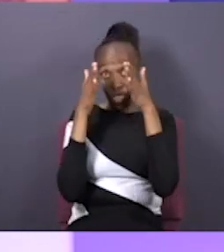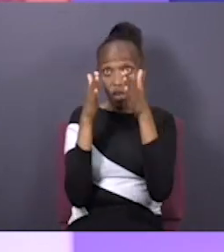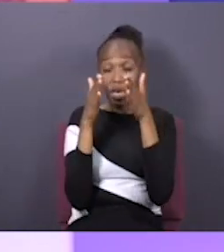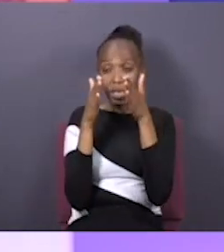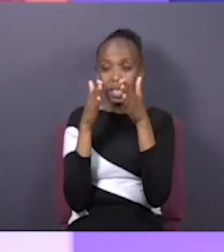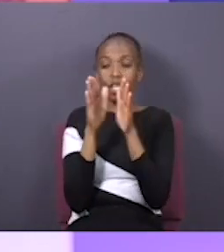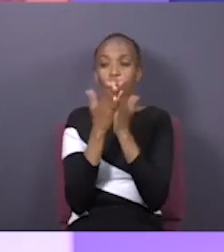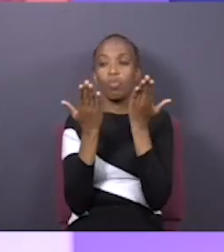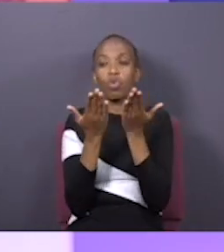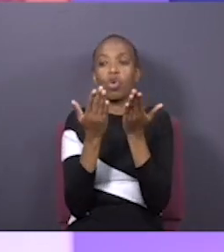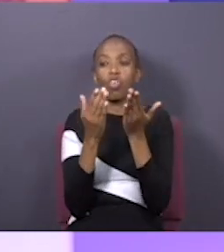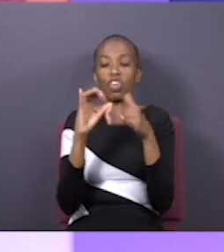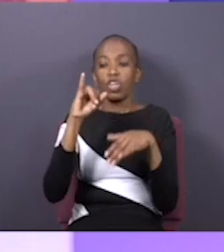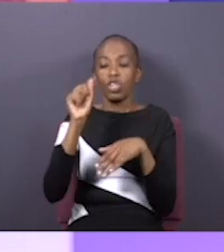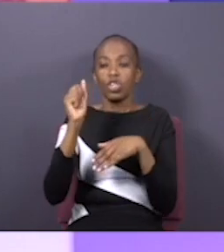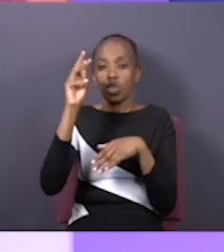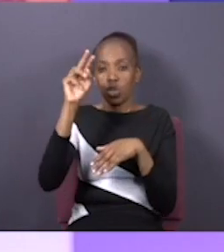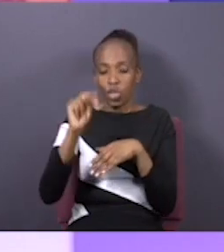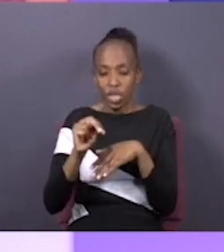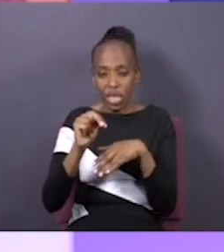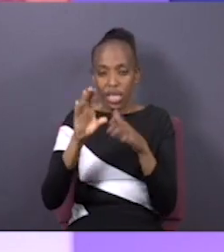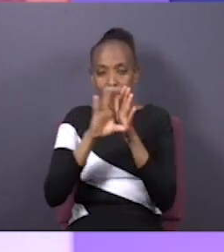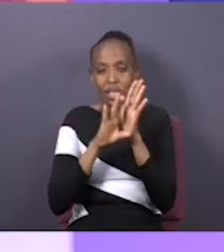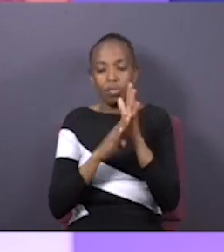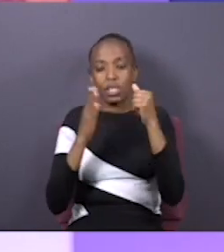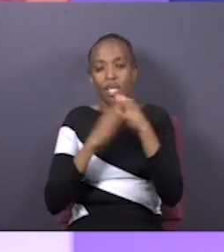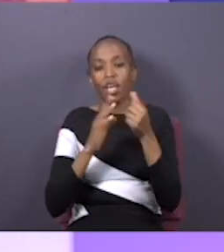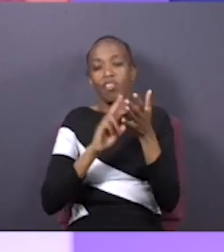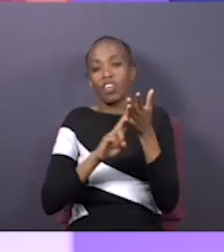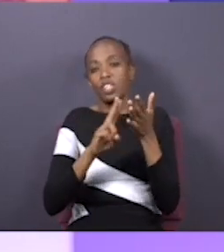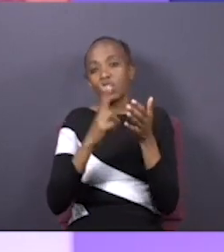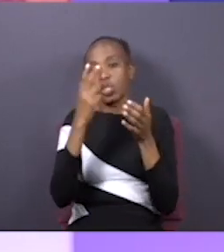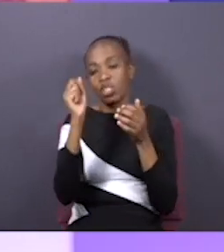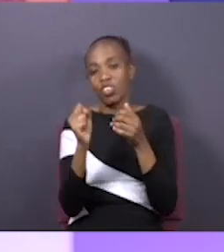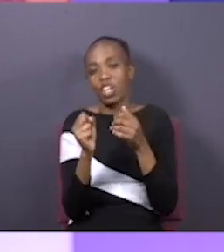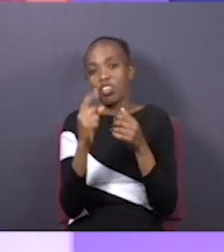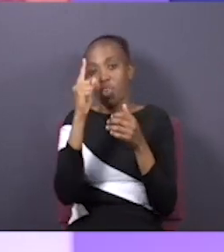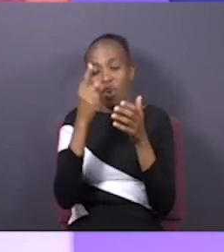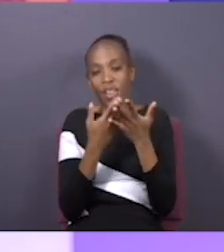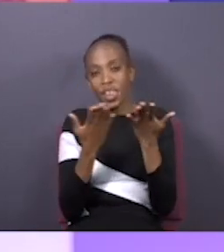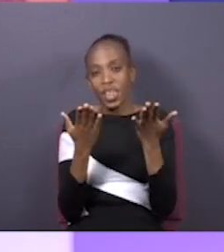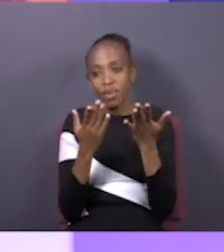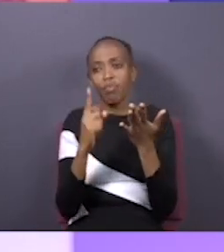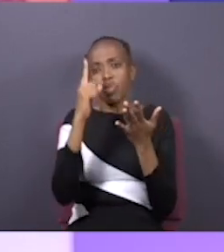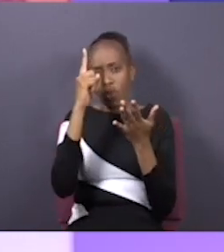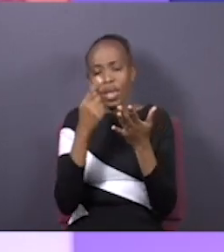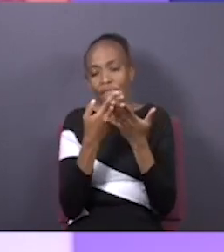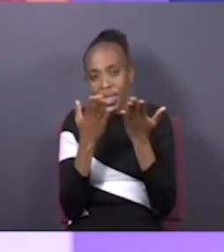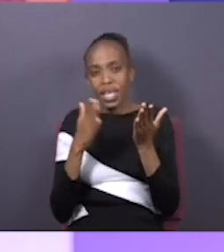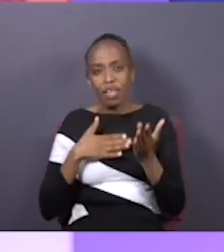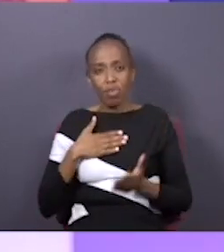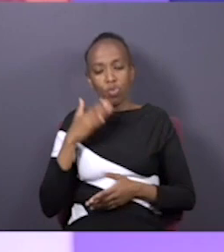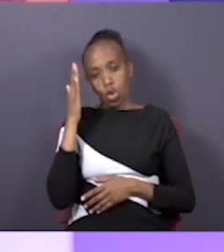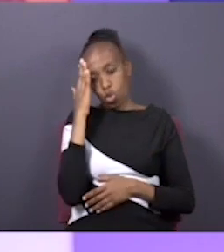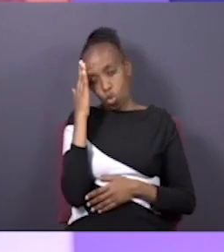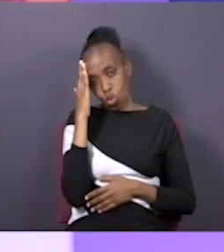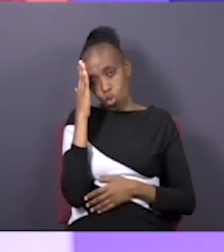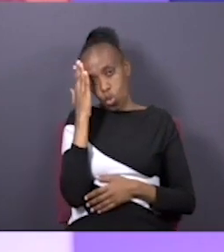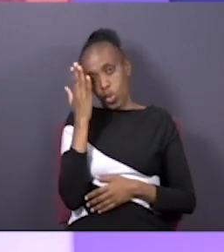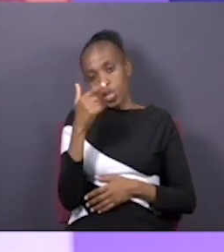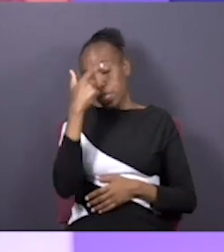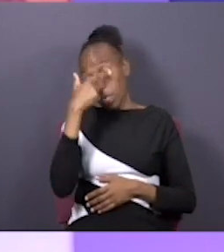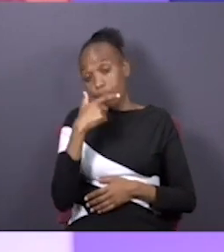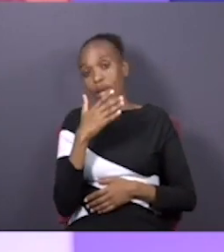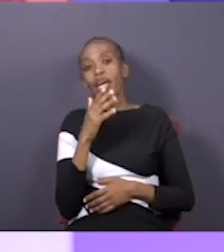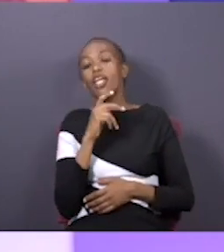at. In the book of John, chapter 9, verse 25, there is a one thing I know. This is a